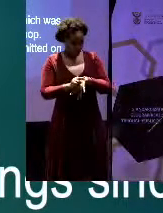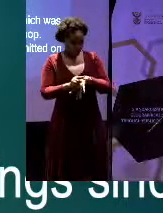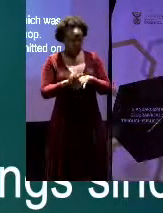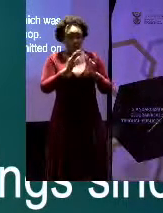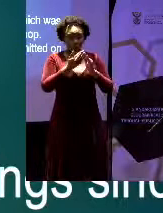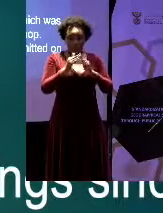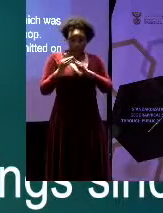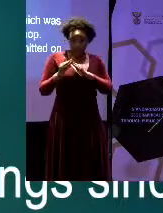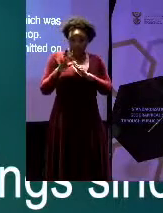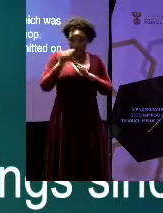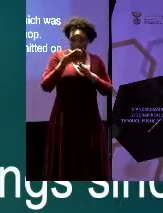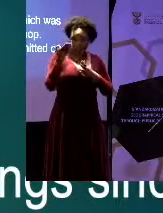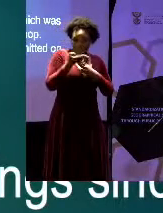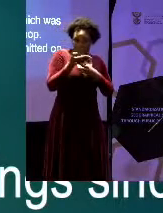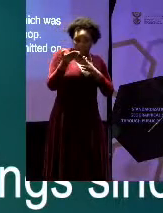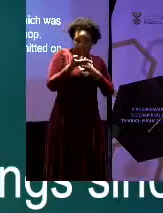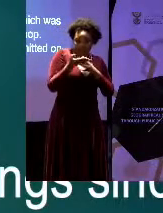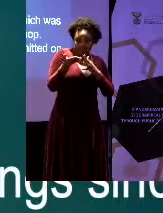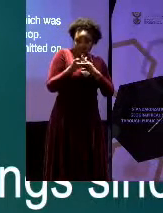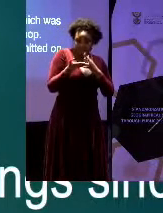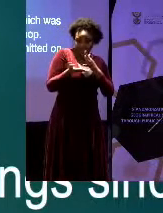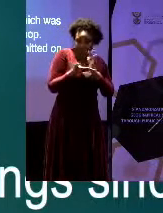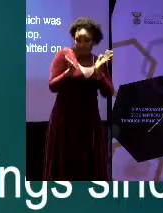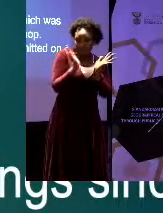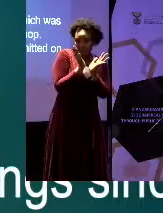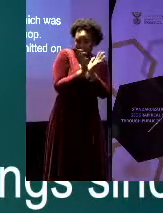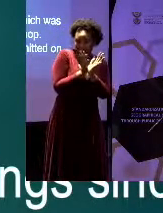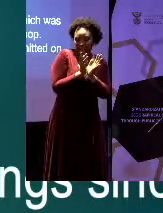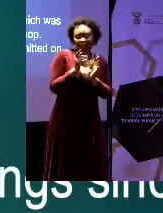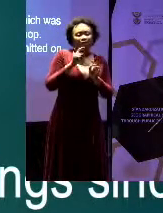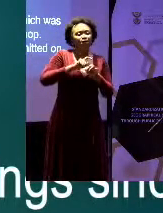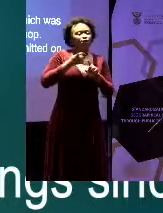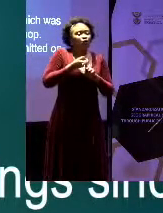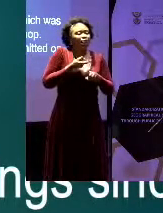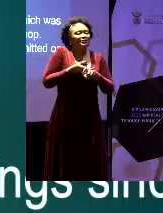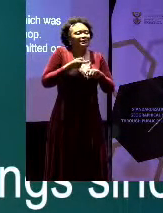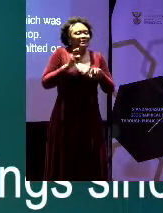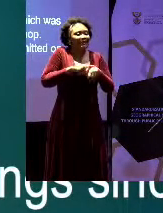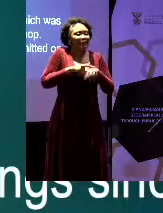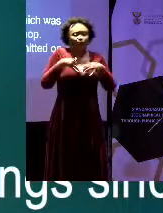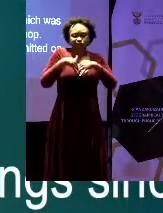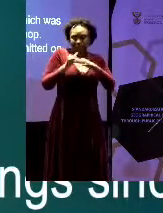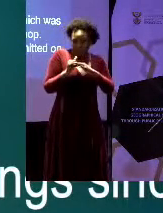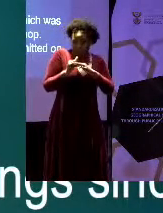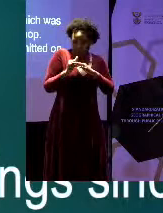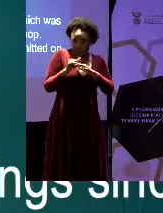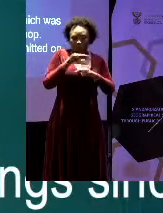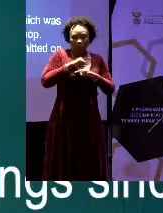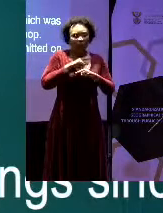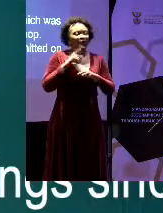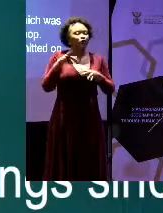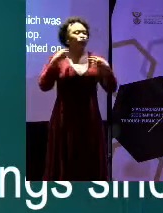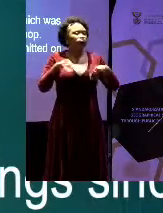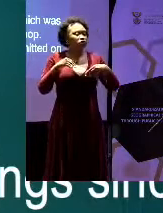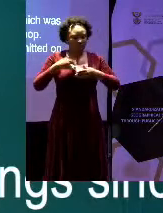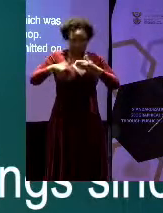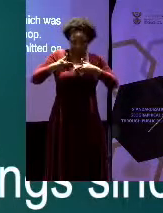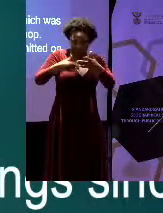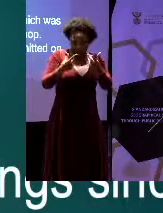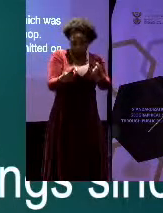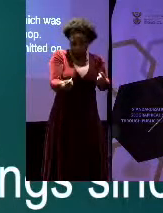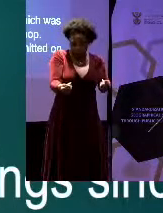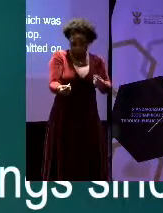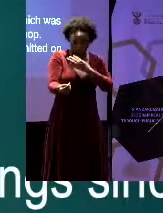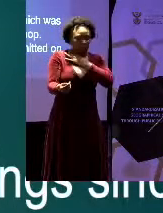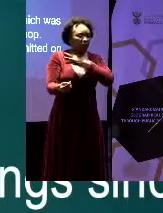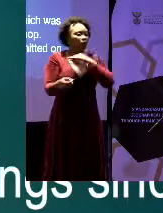since its inception in order to conduct its business. In line with the SAGNC reporting regime, the